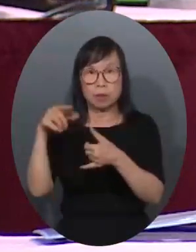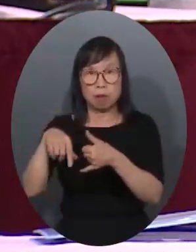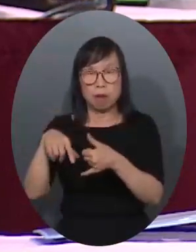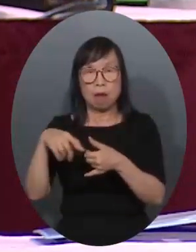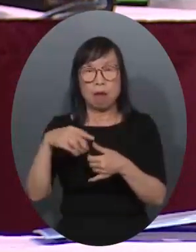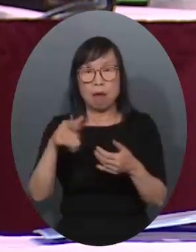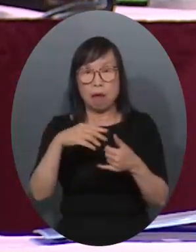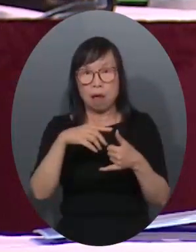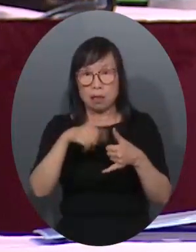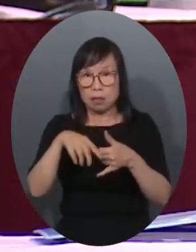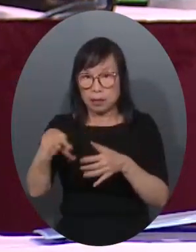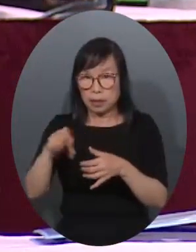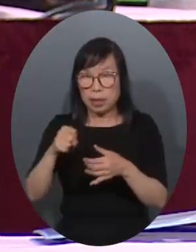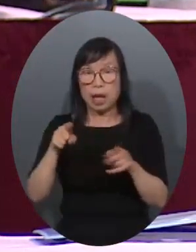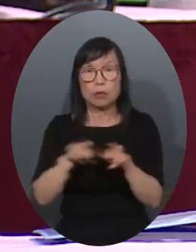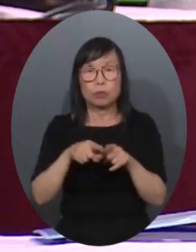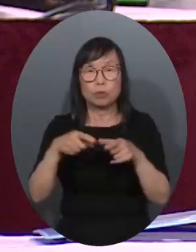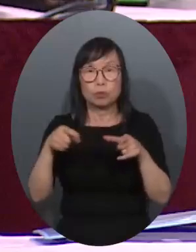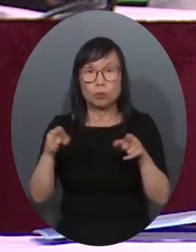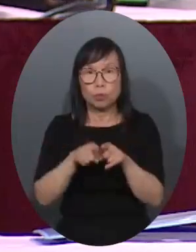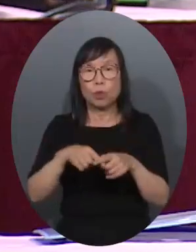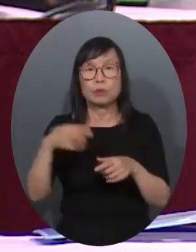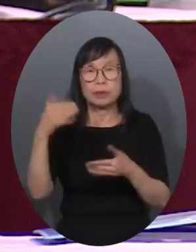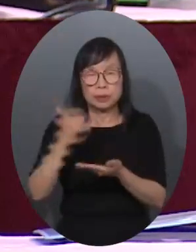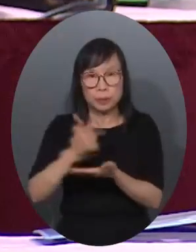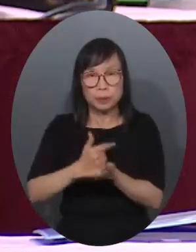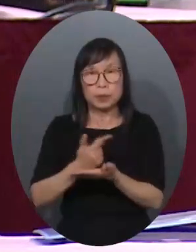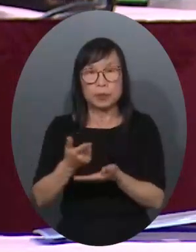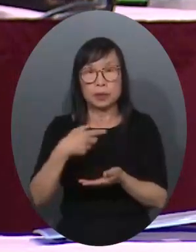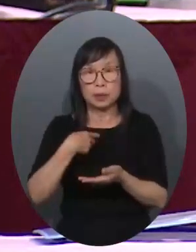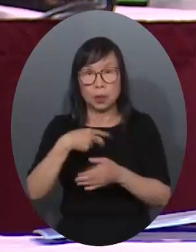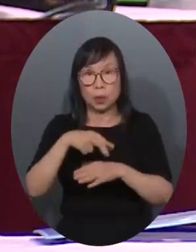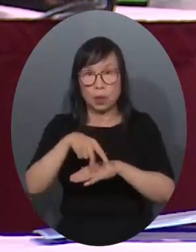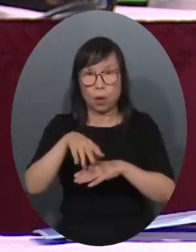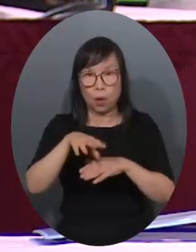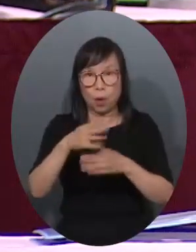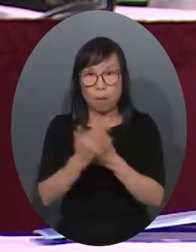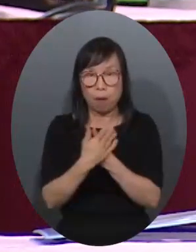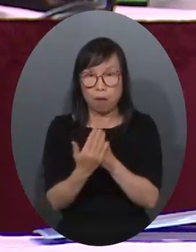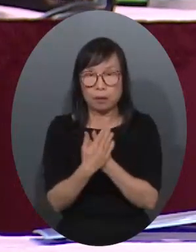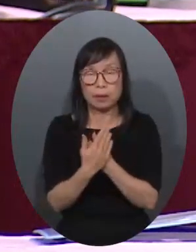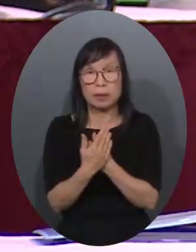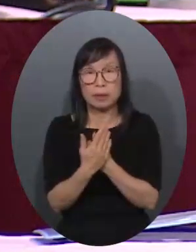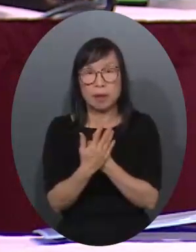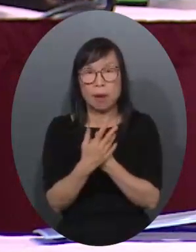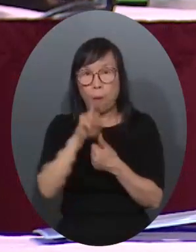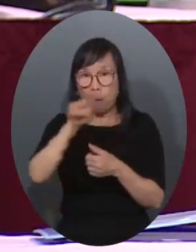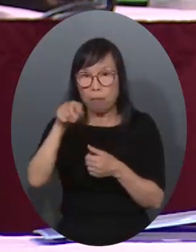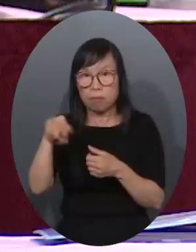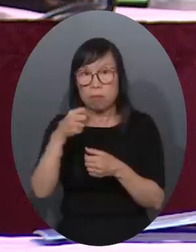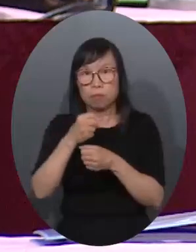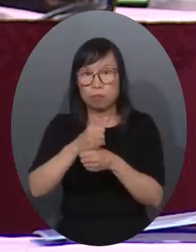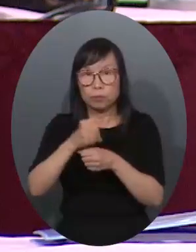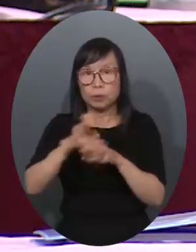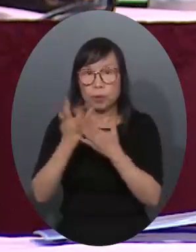shareholders. This strategy will help us to pursue business growth opportunities that support local economies and